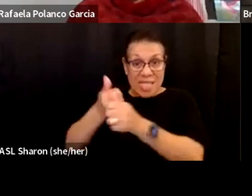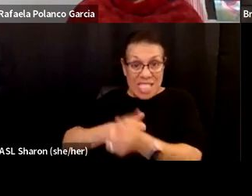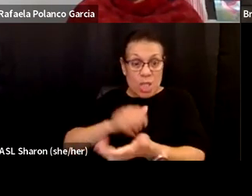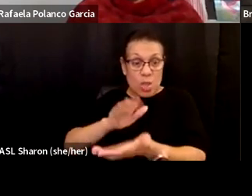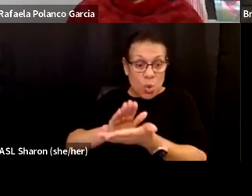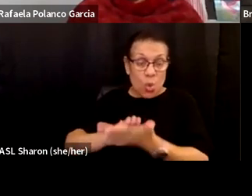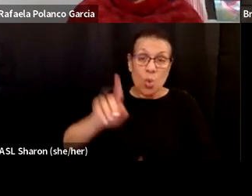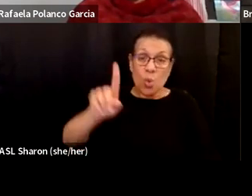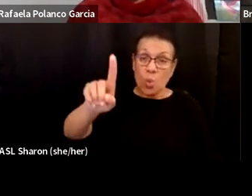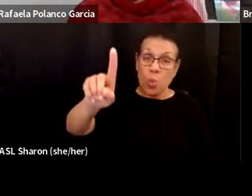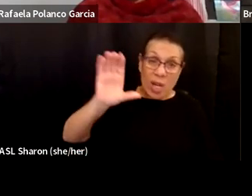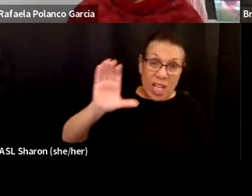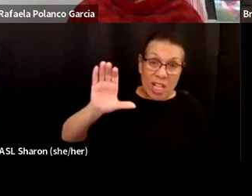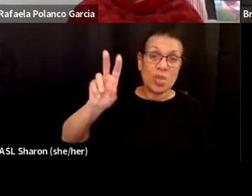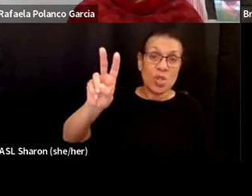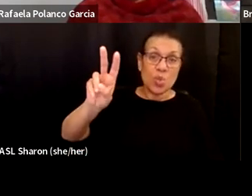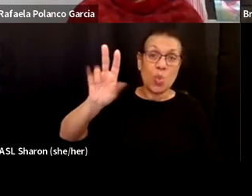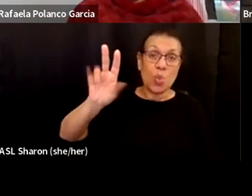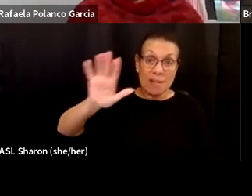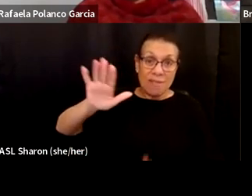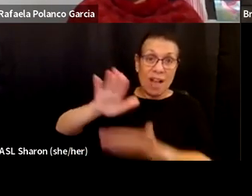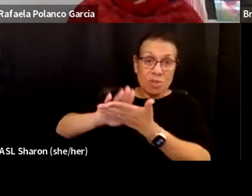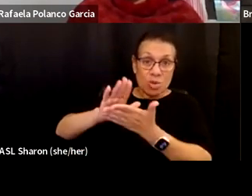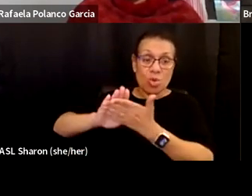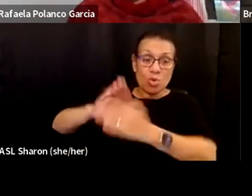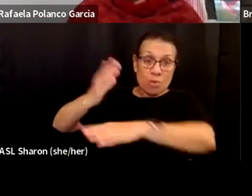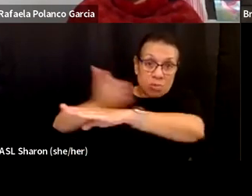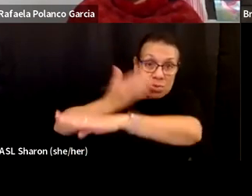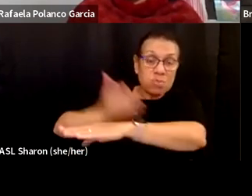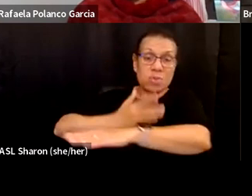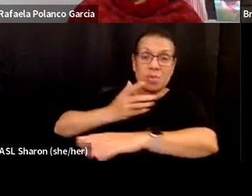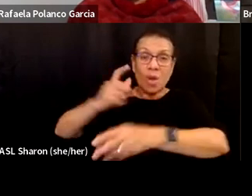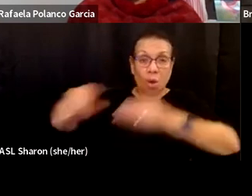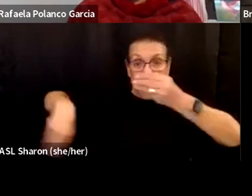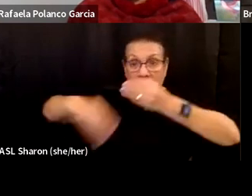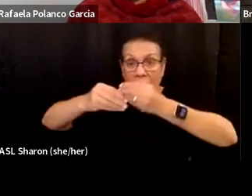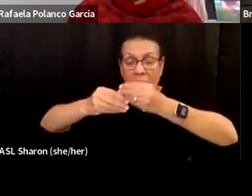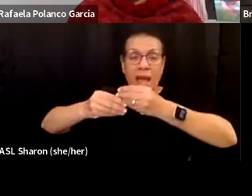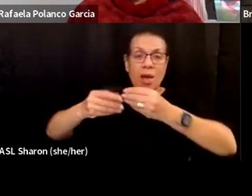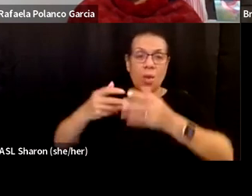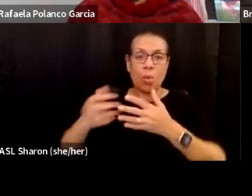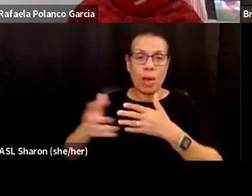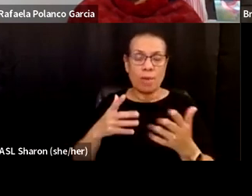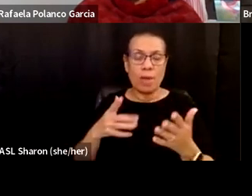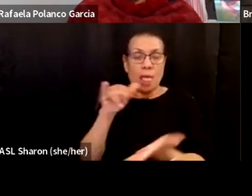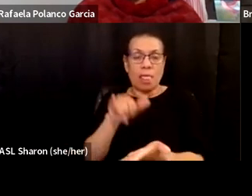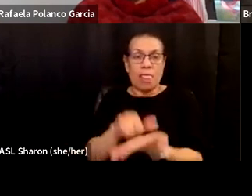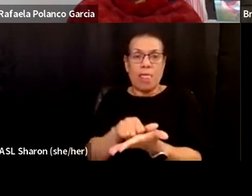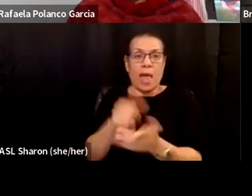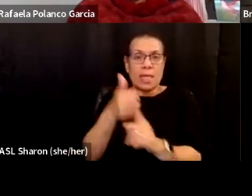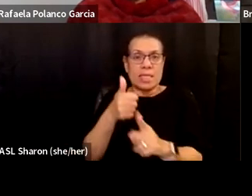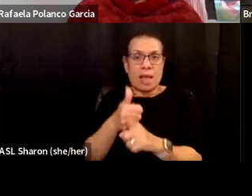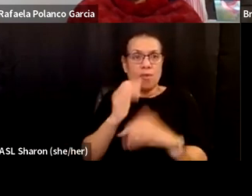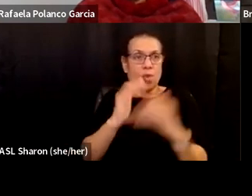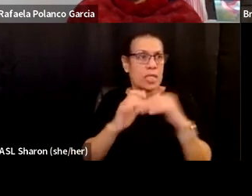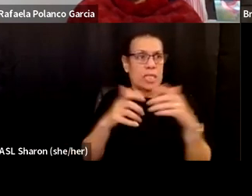be could be remodeled or renovated or an addition put on and just the sheer capacity of the city to be